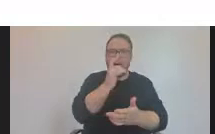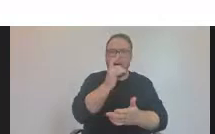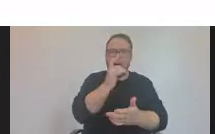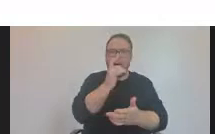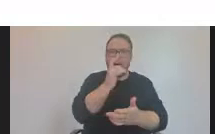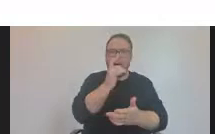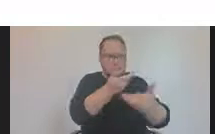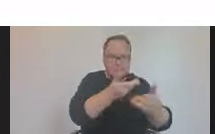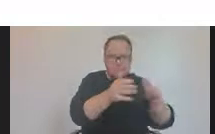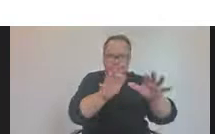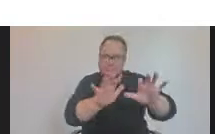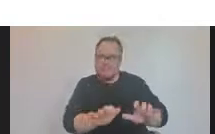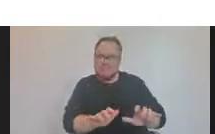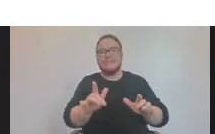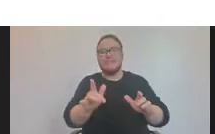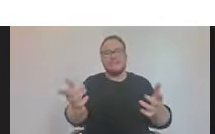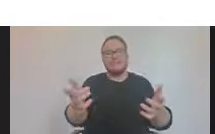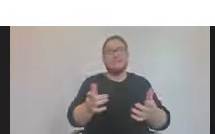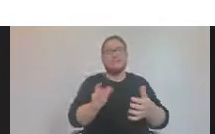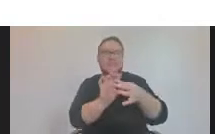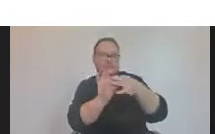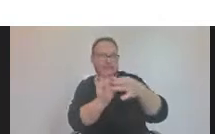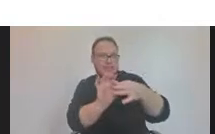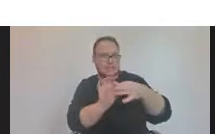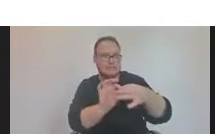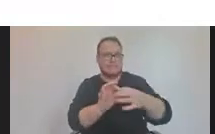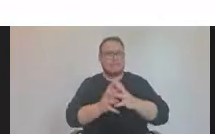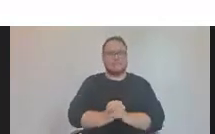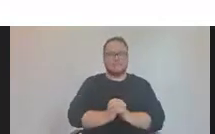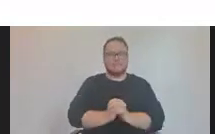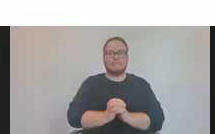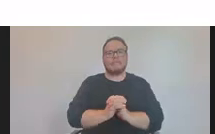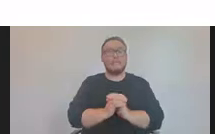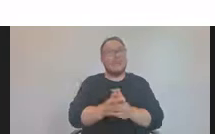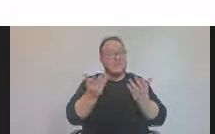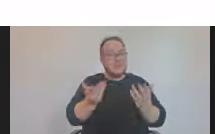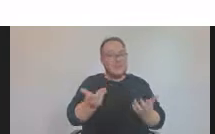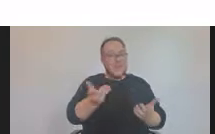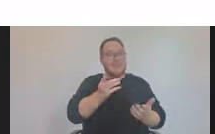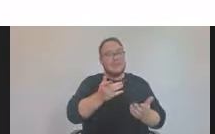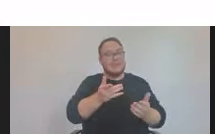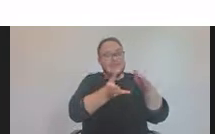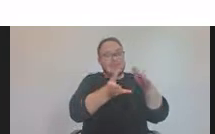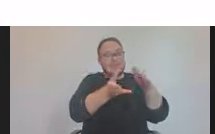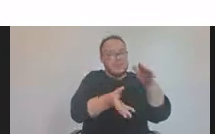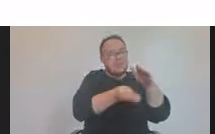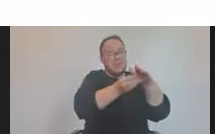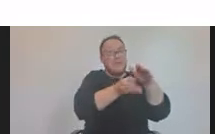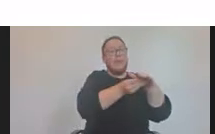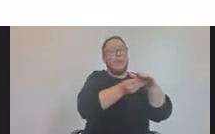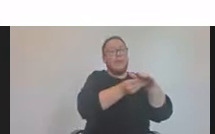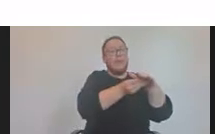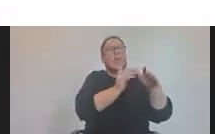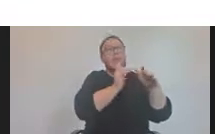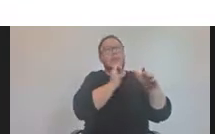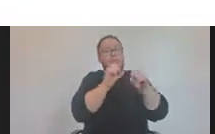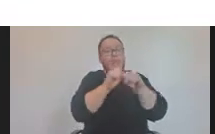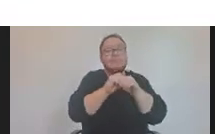interact both with me and the other speakers. So today's meeting is being recorded and will be published on